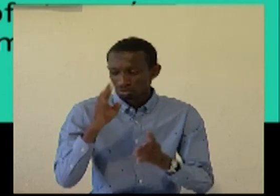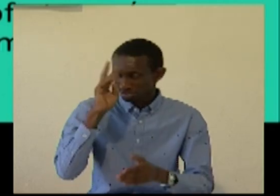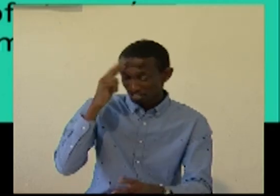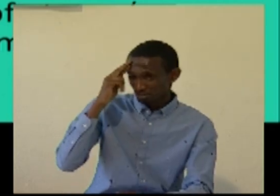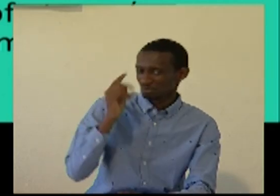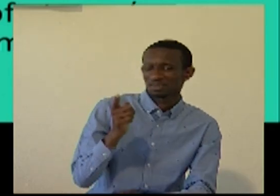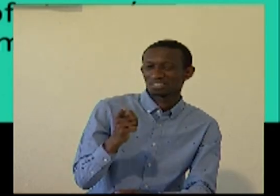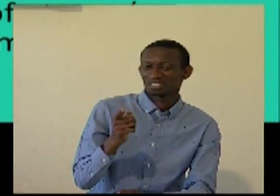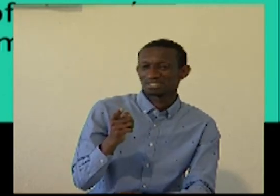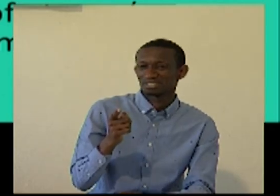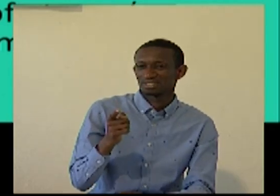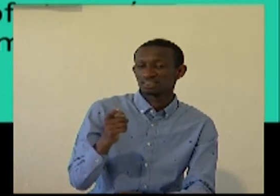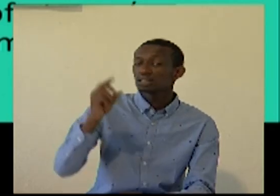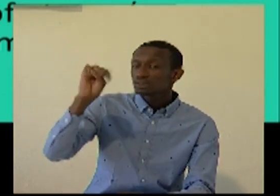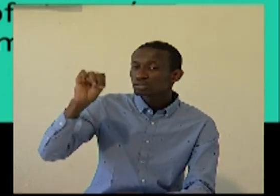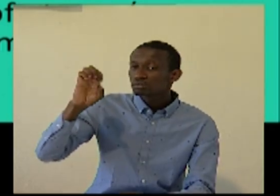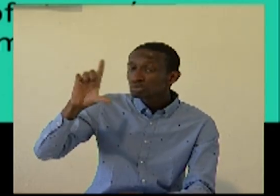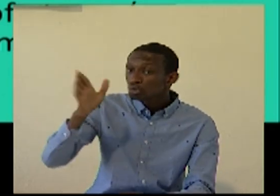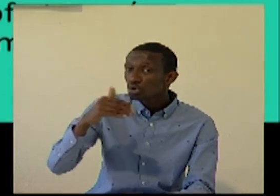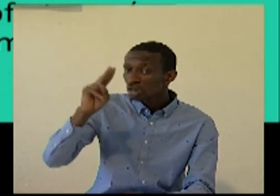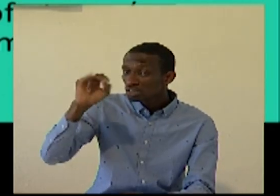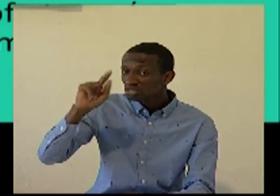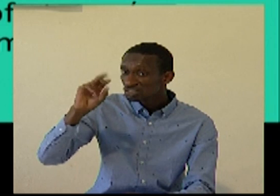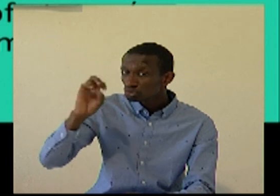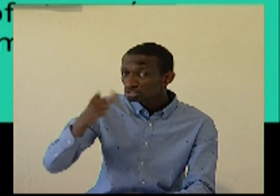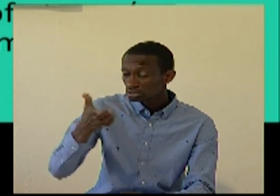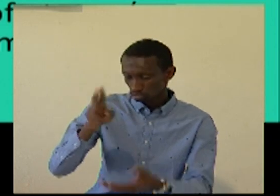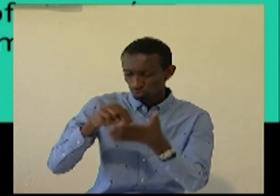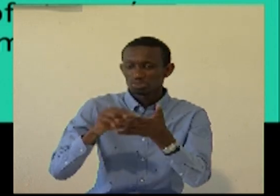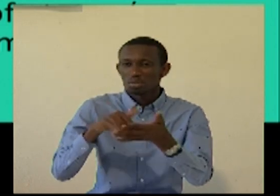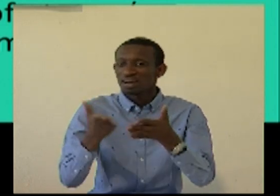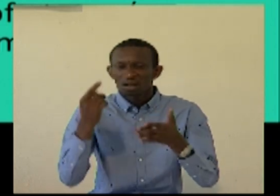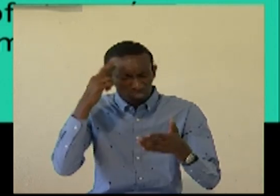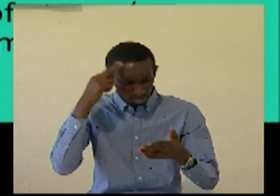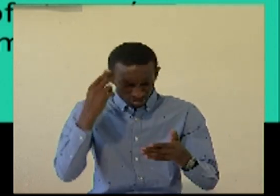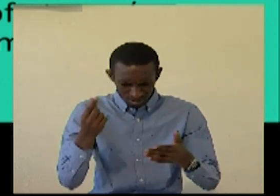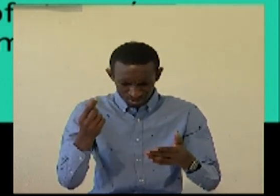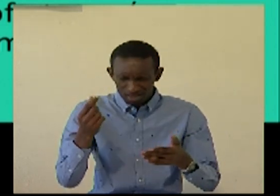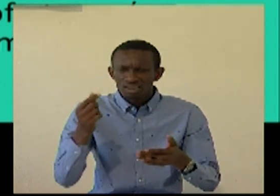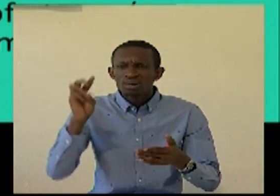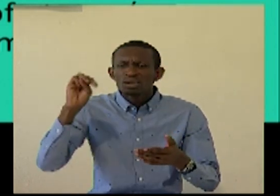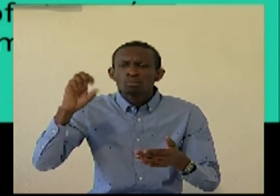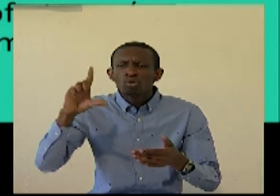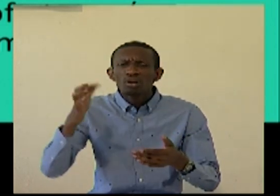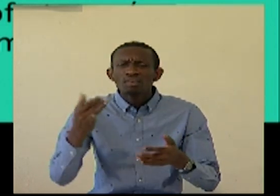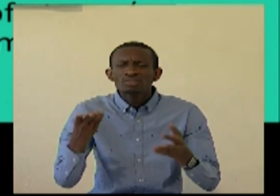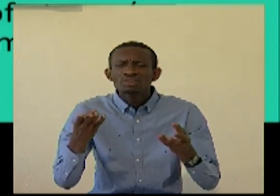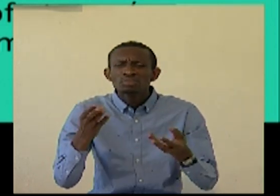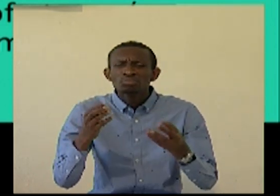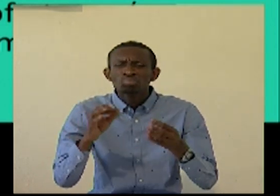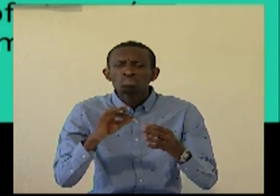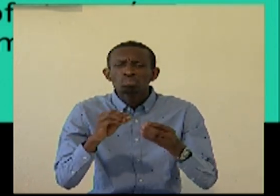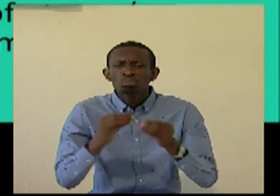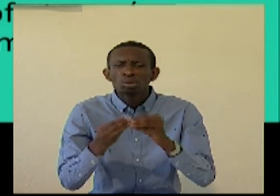remember, it's nitrogen atoms, not the molecules, and remember the unit of a mole. And here it